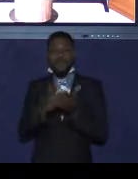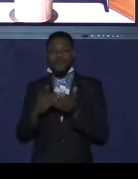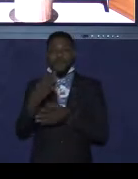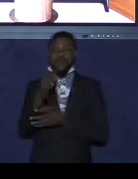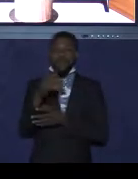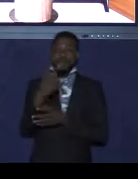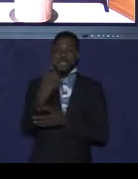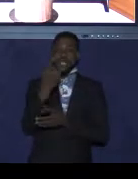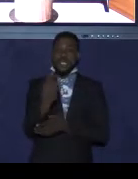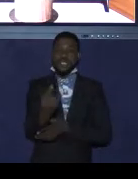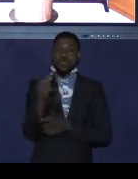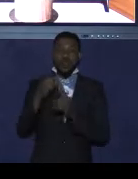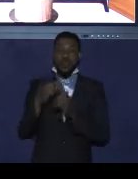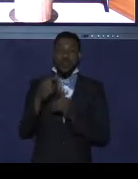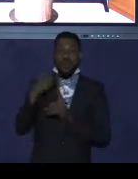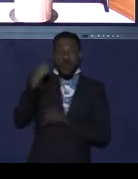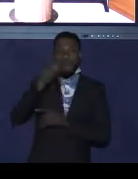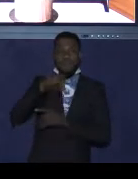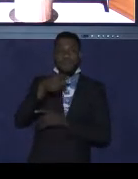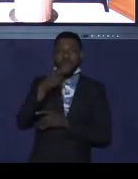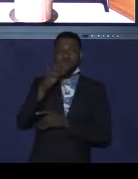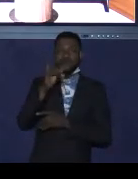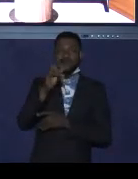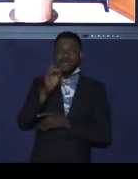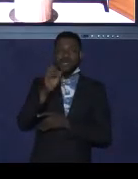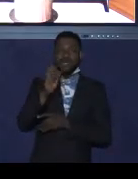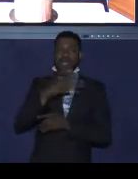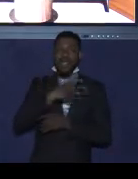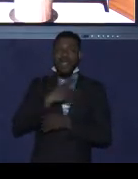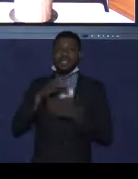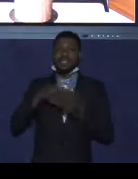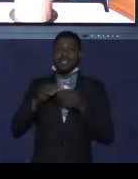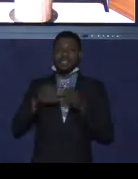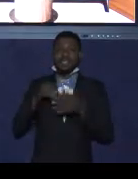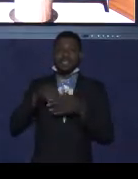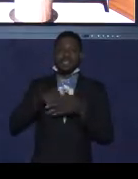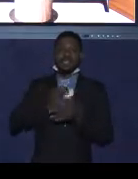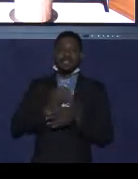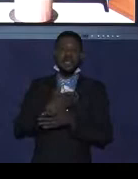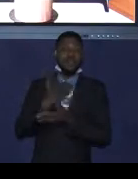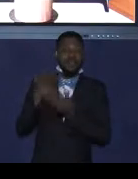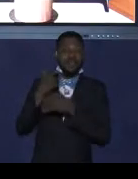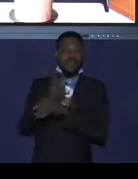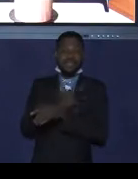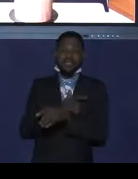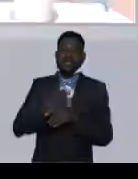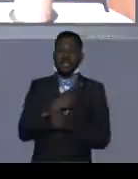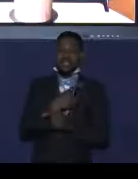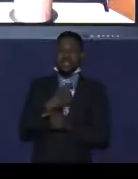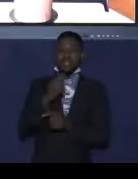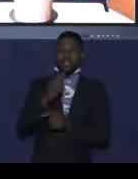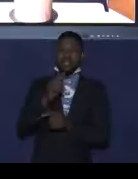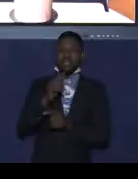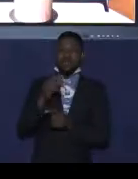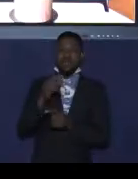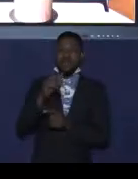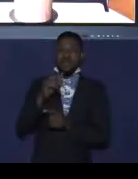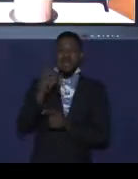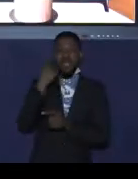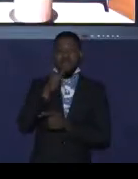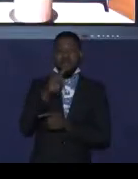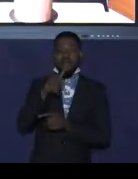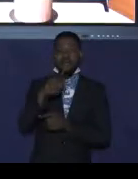of single words for phrases and sentences. In our last lesson, we started with single words